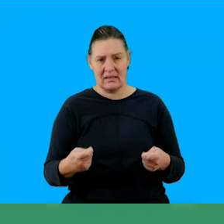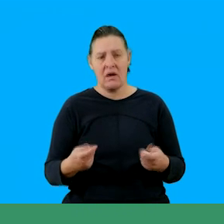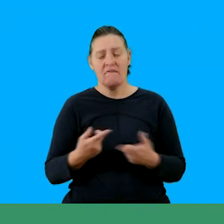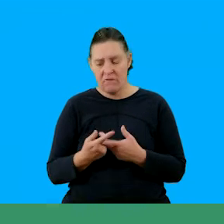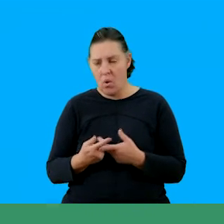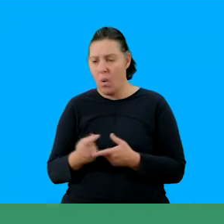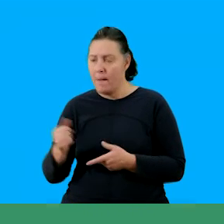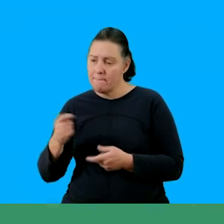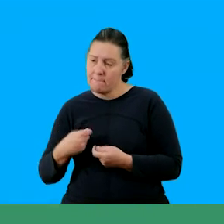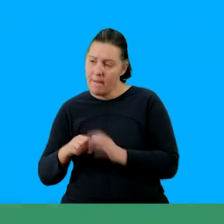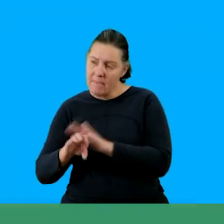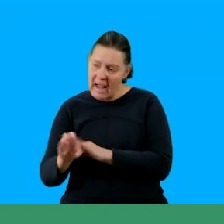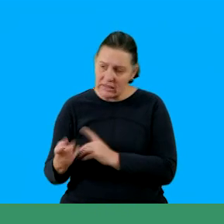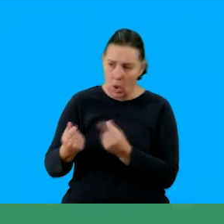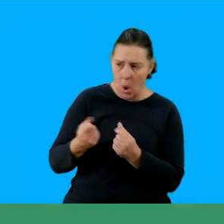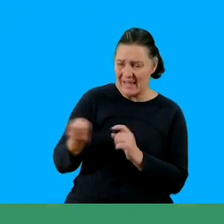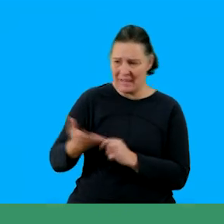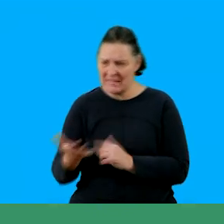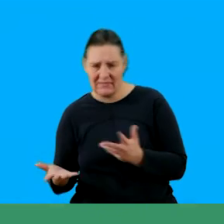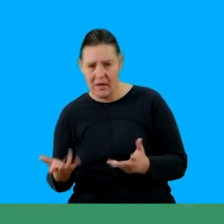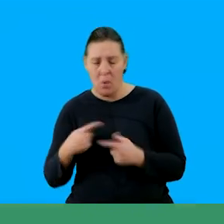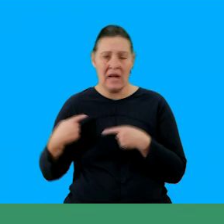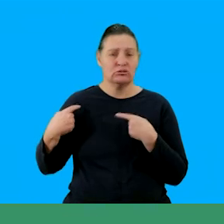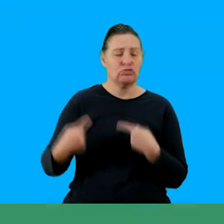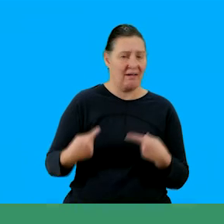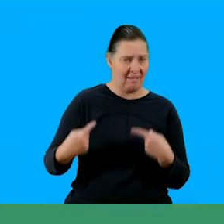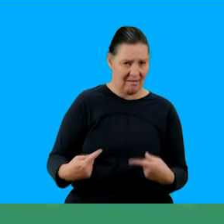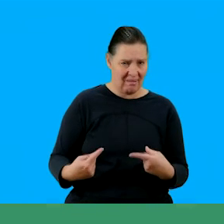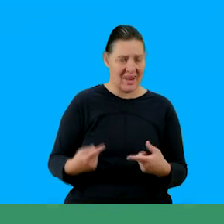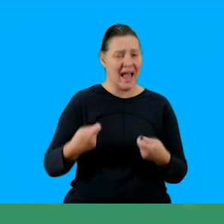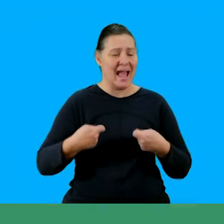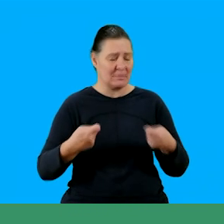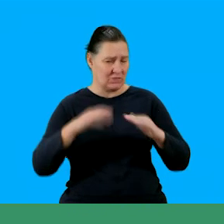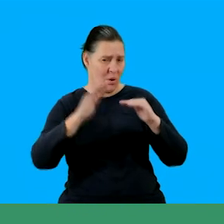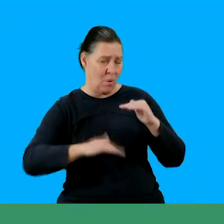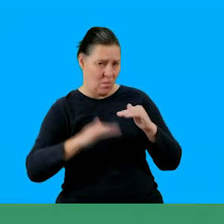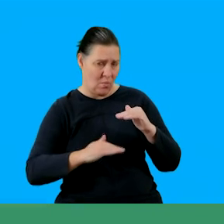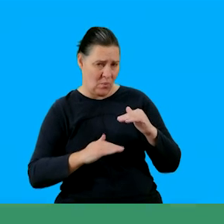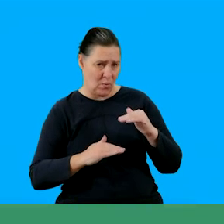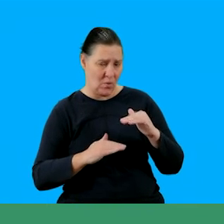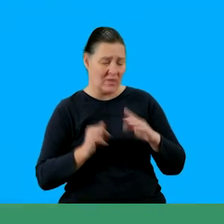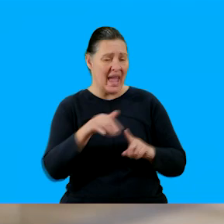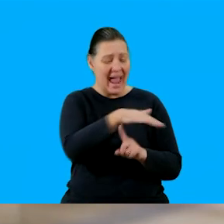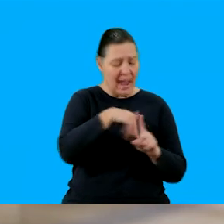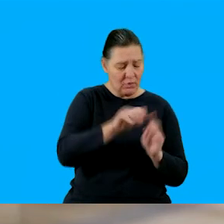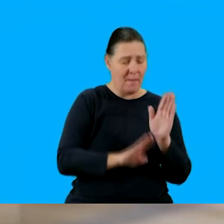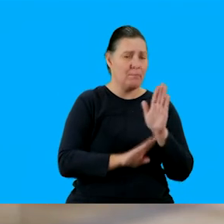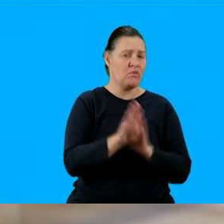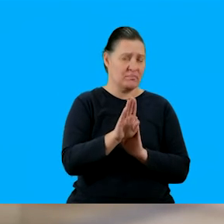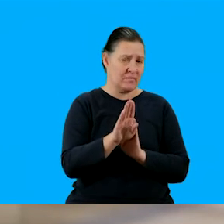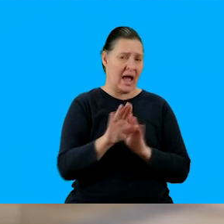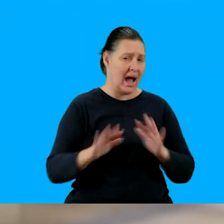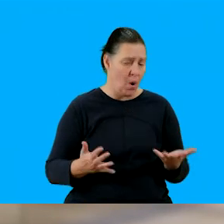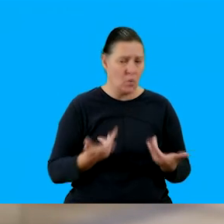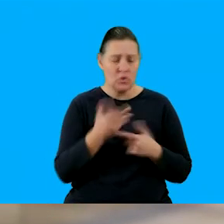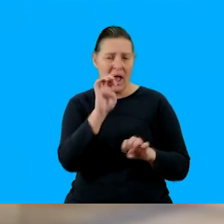against cost of marketing. Since they are struggling to keep their expenses low, the area of improvement